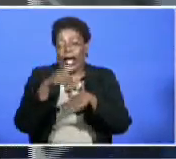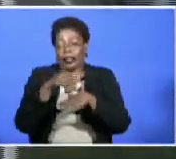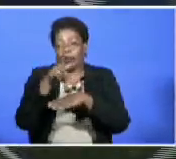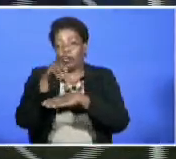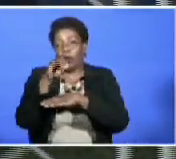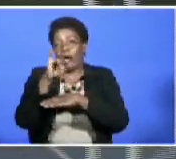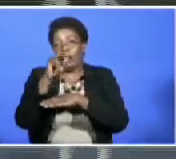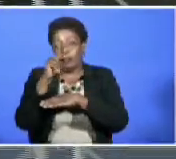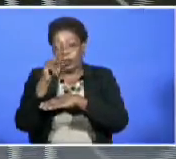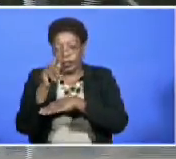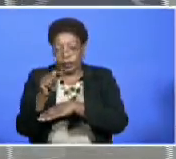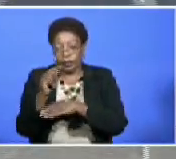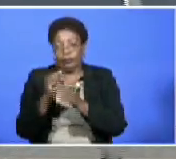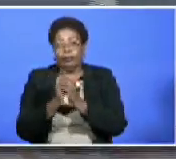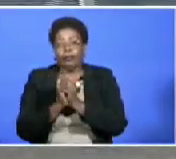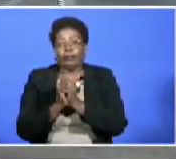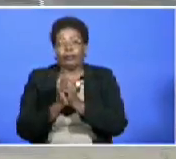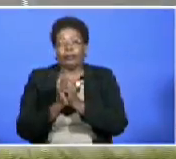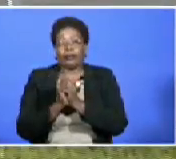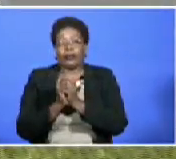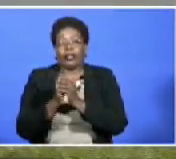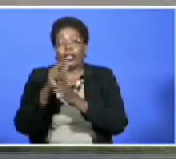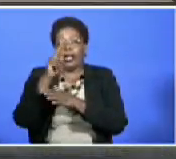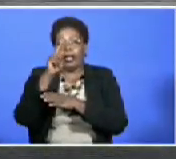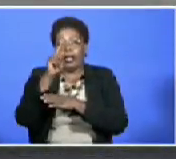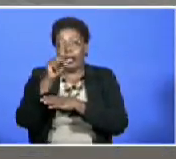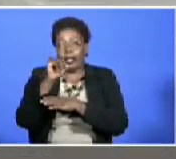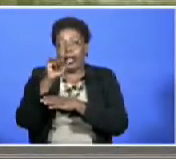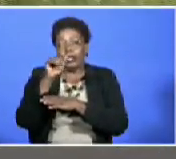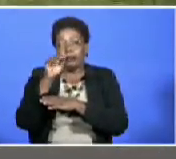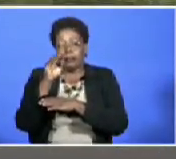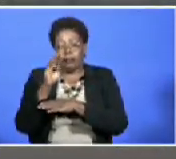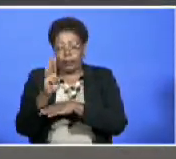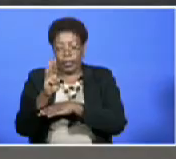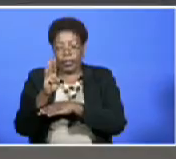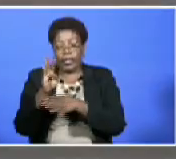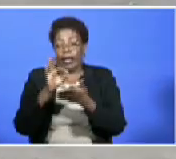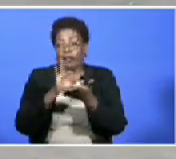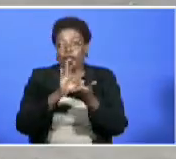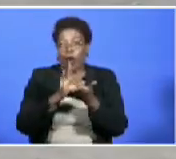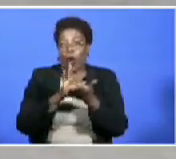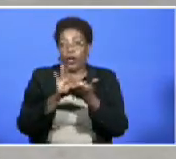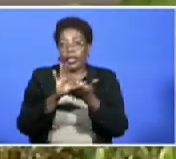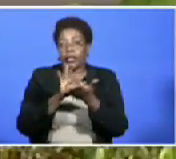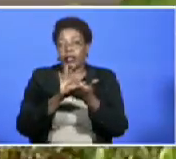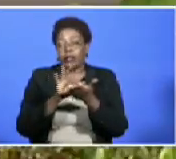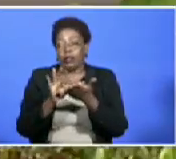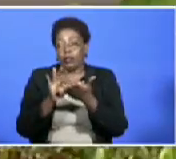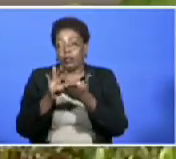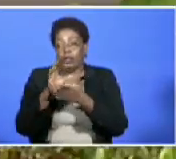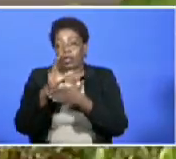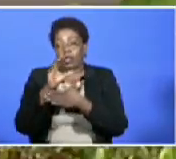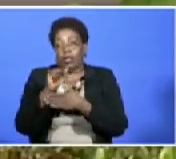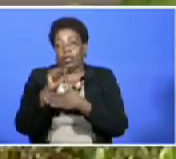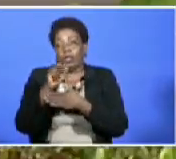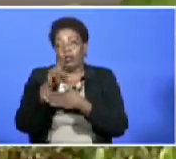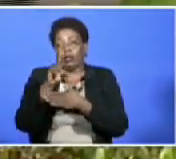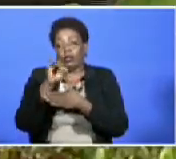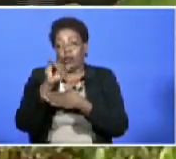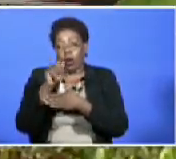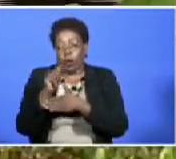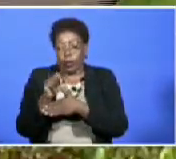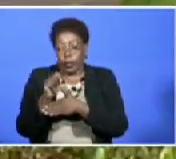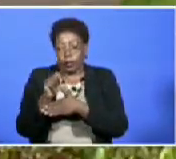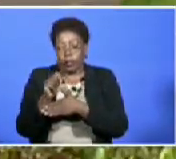An audit is currently underway at the National Insurance Board that N.I.B. Minister the Honorable Benjamin Rowell says will inform whether